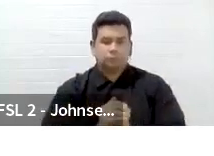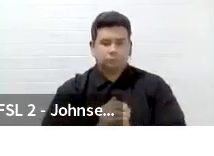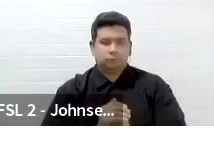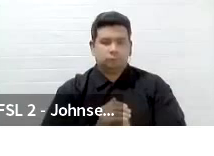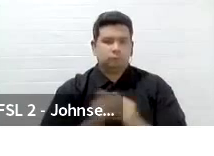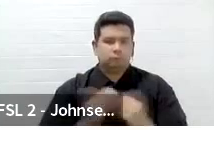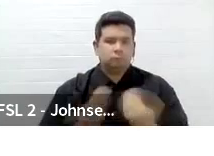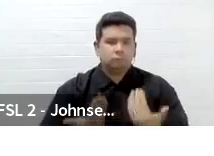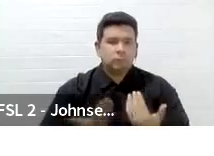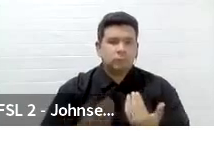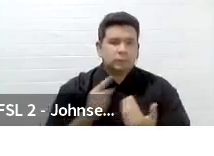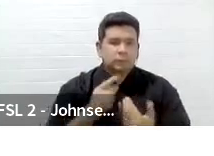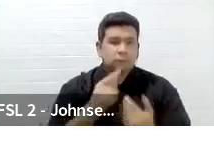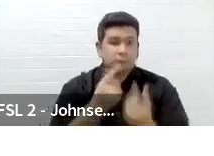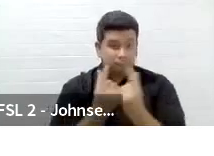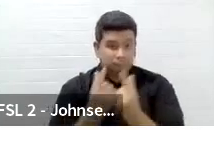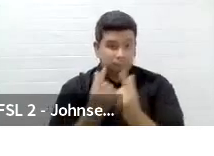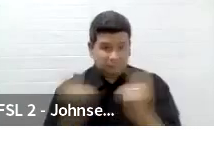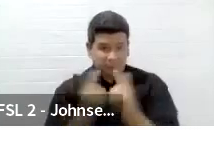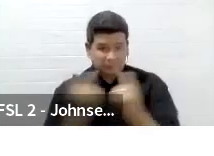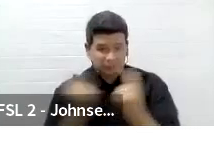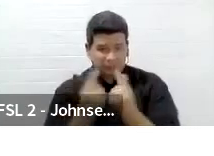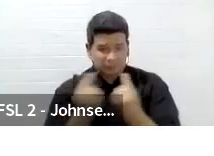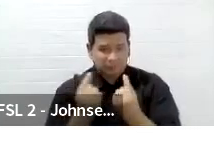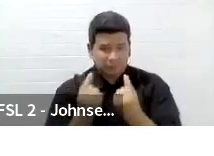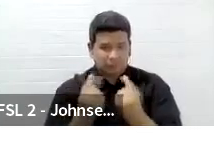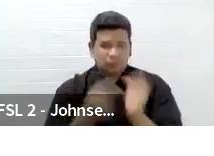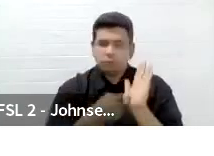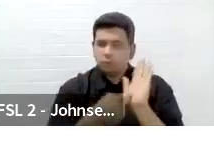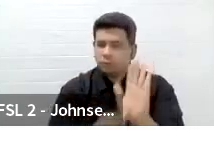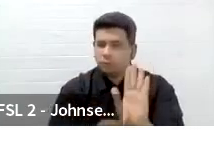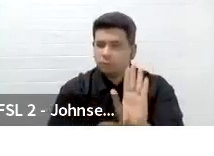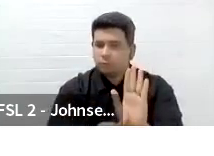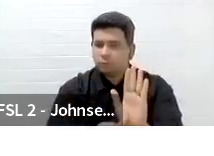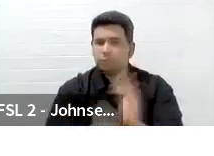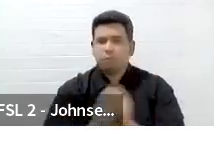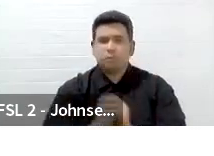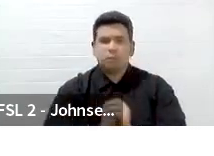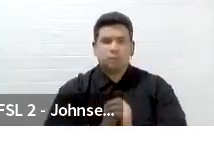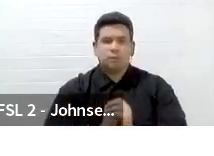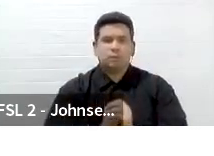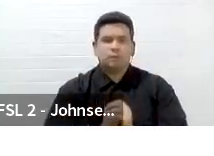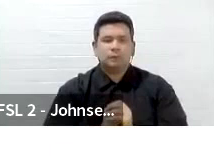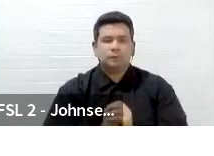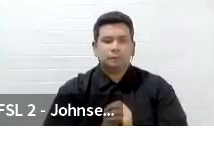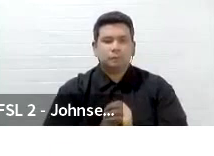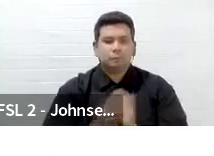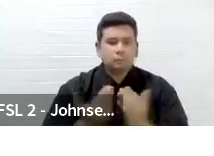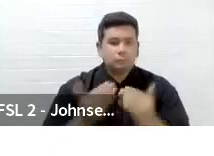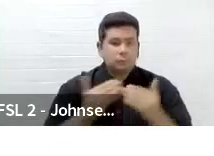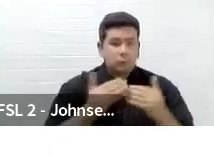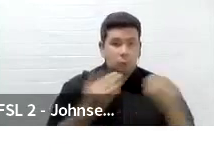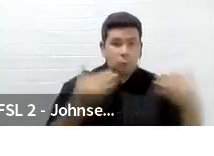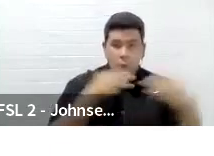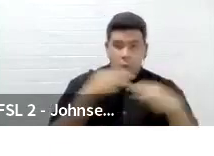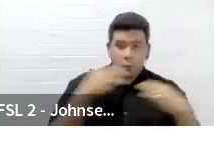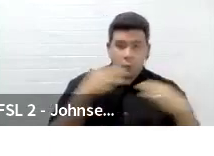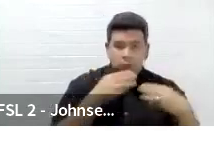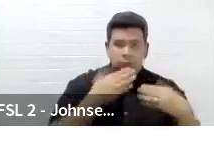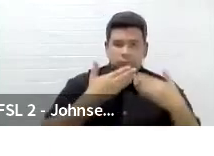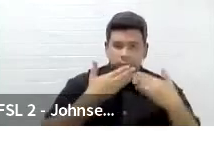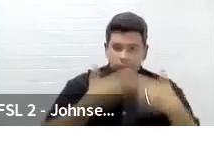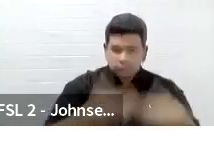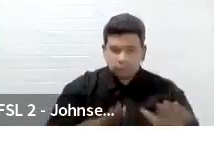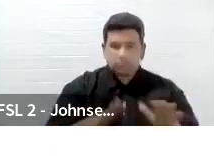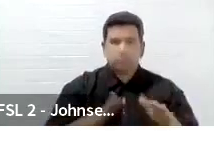of Japan, which clearly shows the effect of the reduction in birth rate during the war period and then the baby boom.